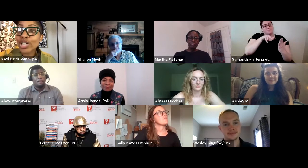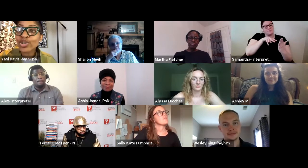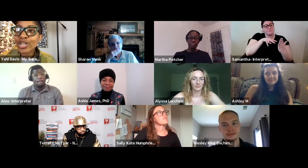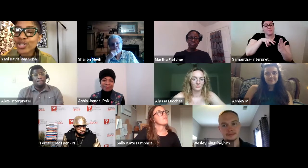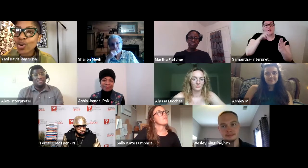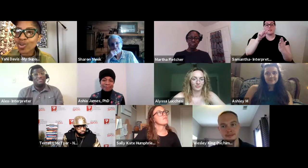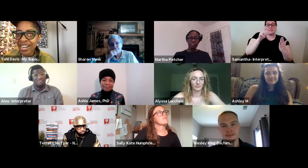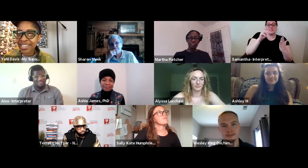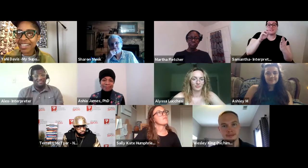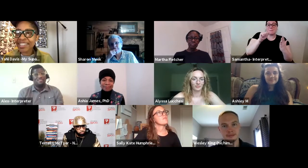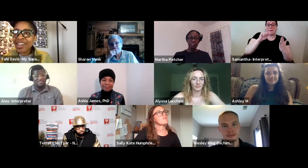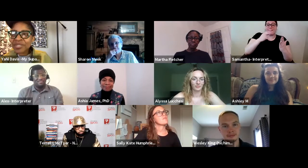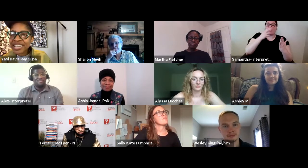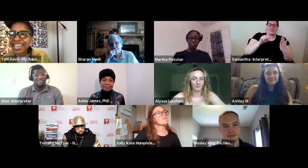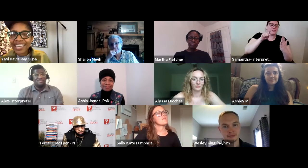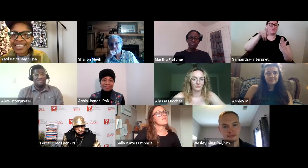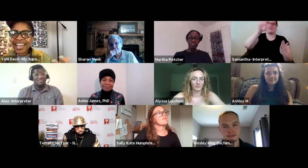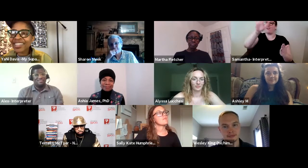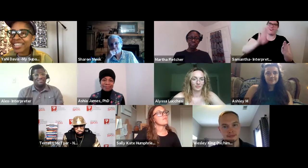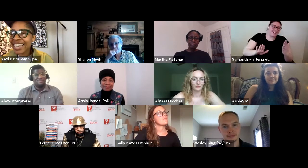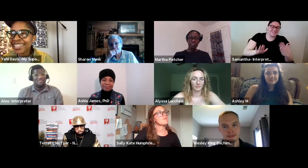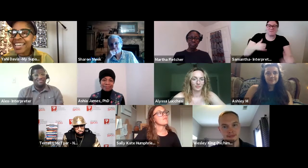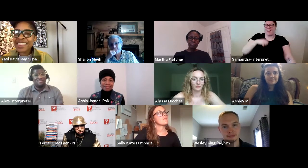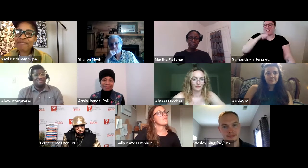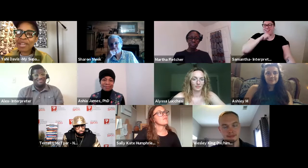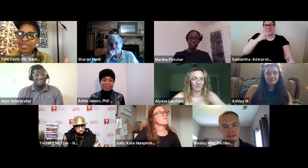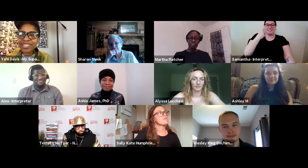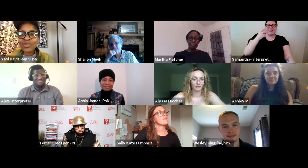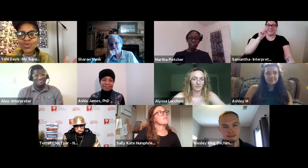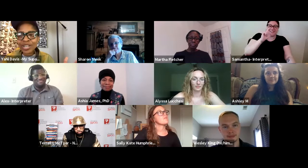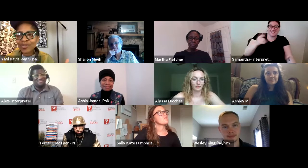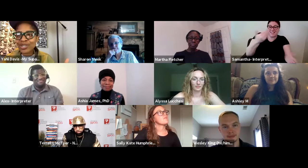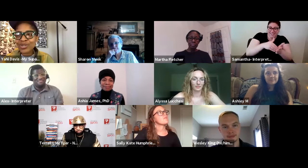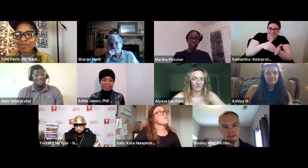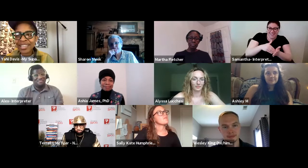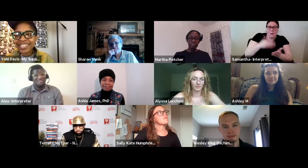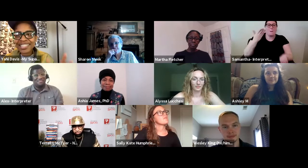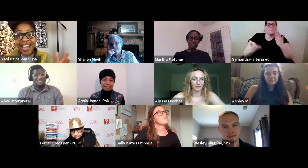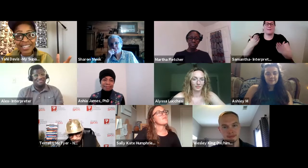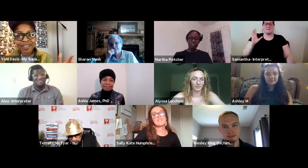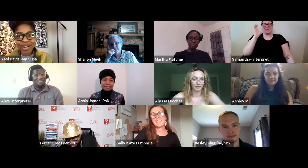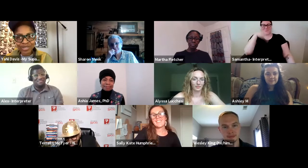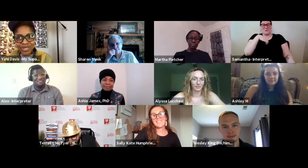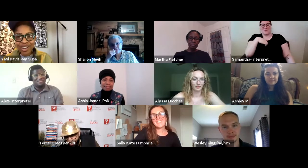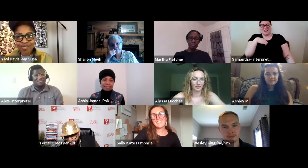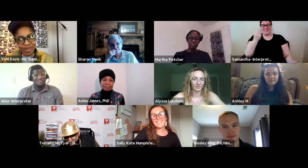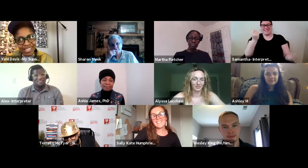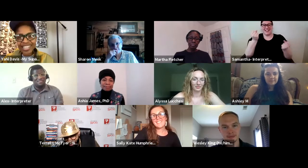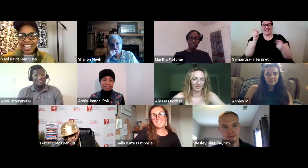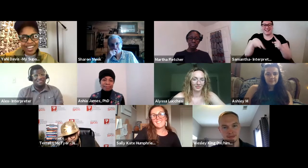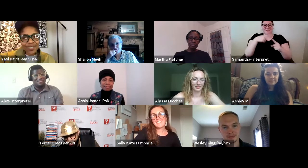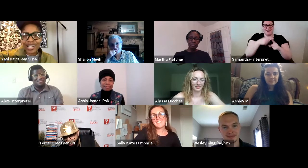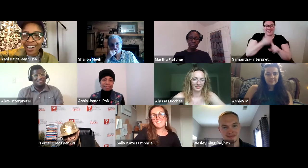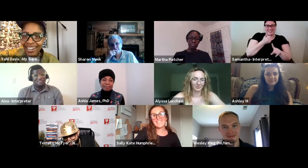Samantha, you are doing so great. I love seeing ASL again. That may be a little weird for you, Samantha, signing about yourself,